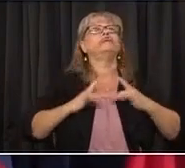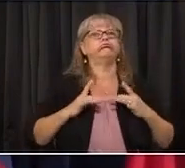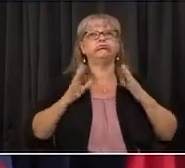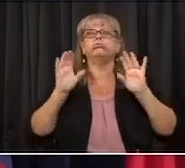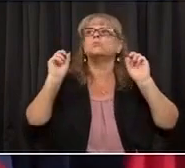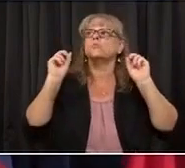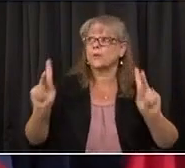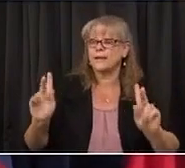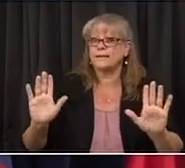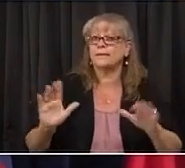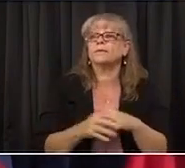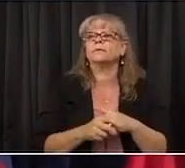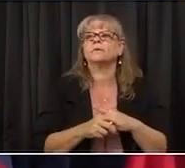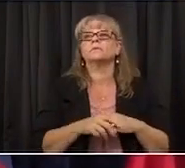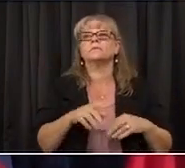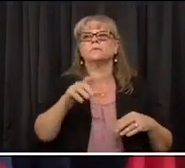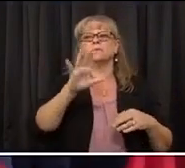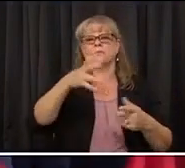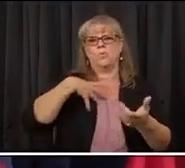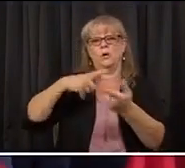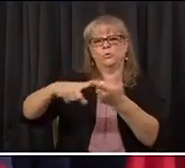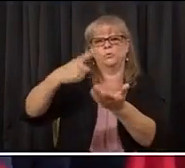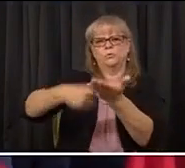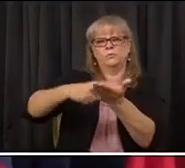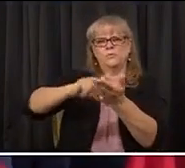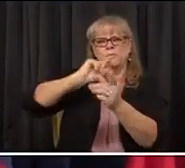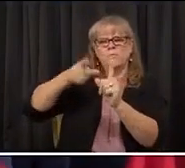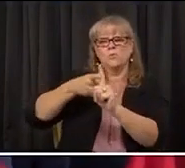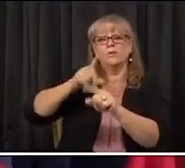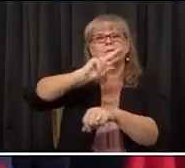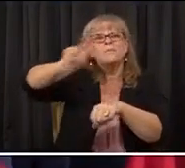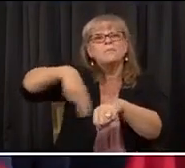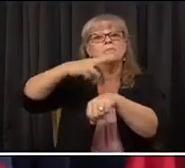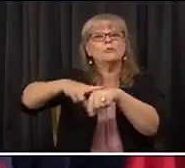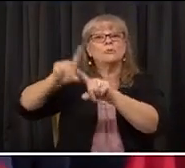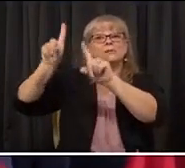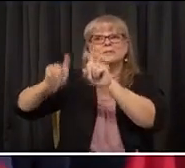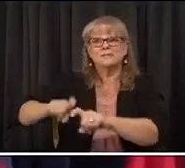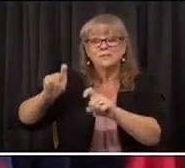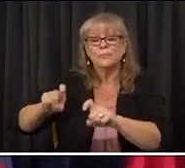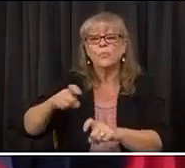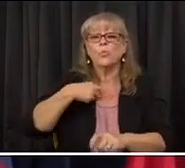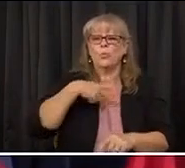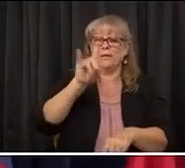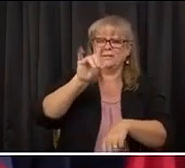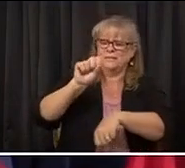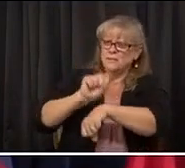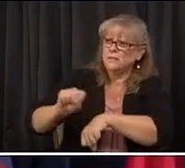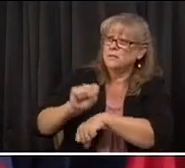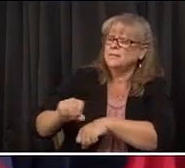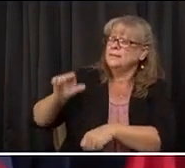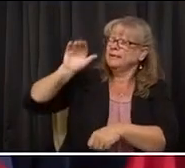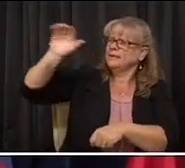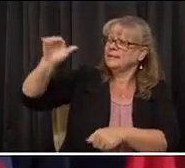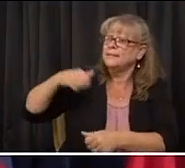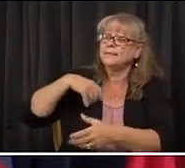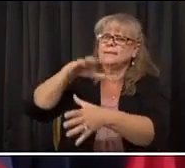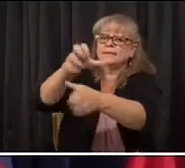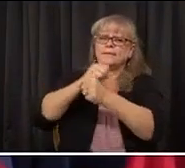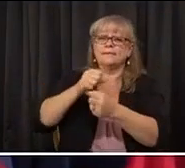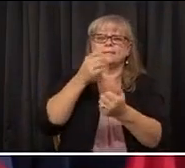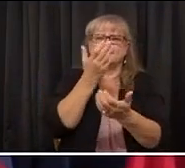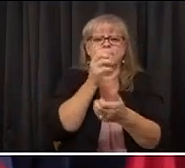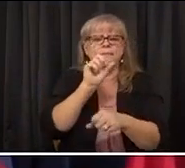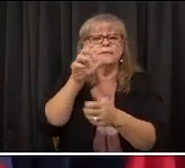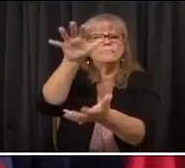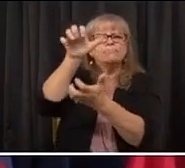clear national testing strategy, Colorado is working hard to secure our own testing supplies, extending our